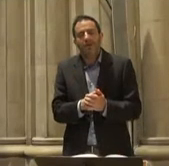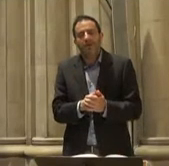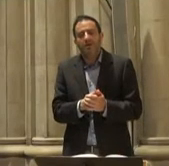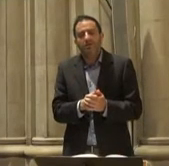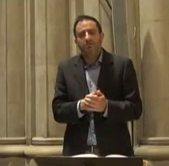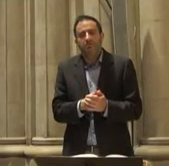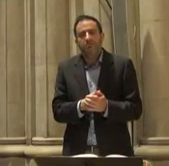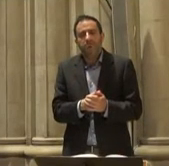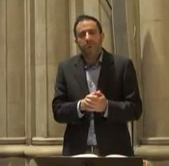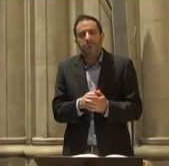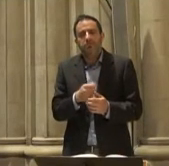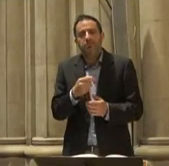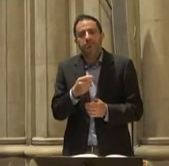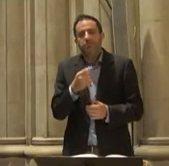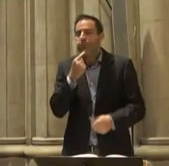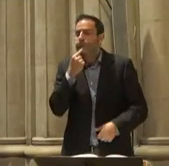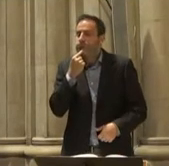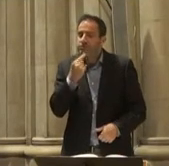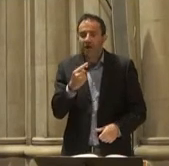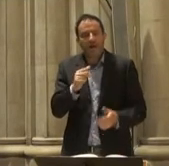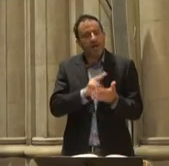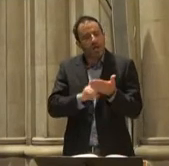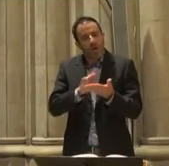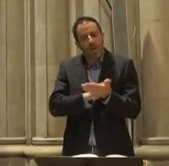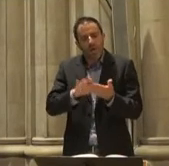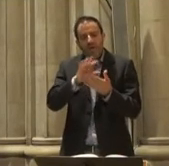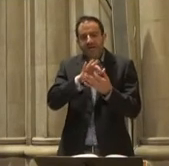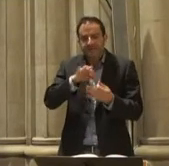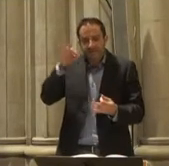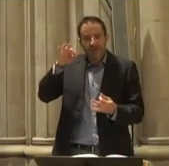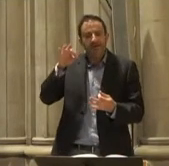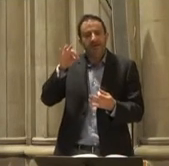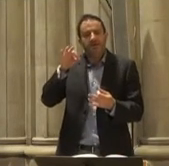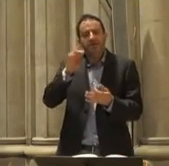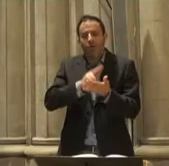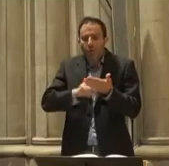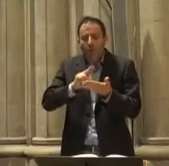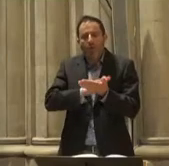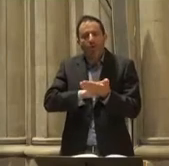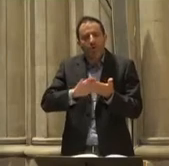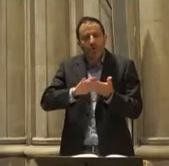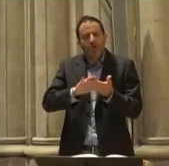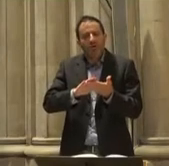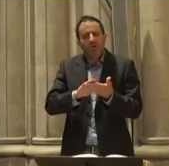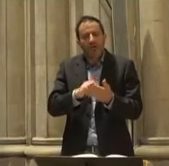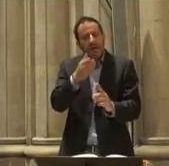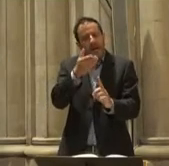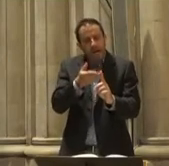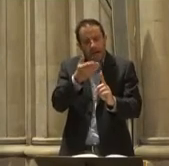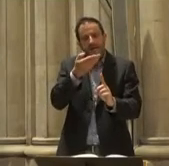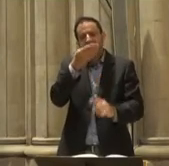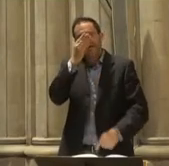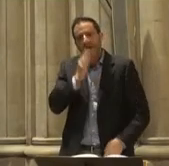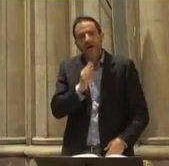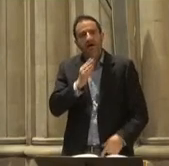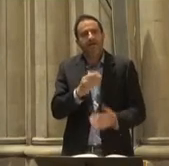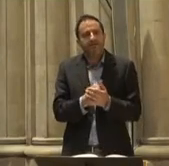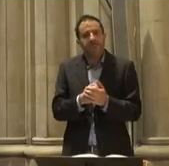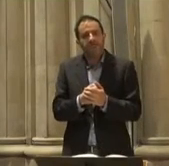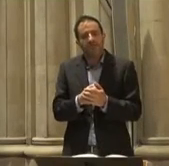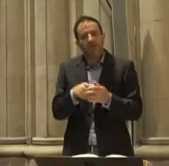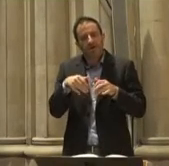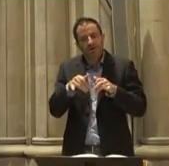is divine, is indeed God, sanctifying us through baptism, still working in the